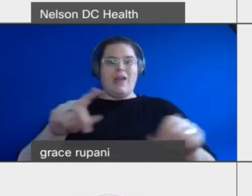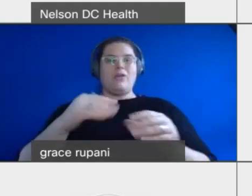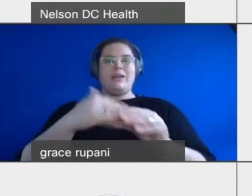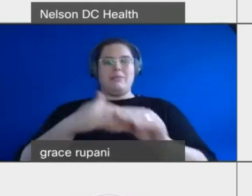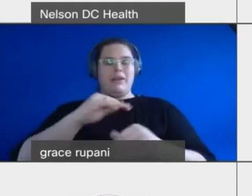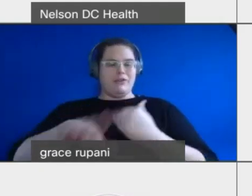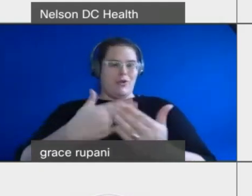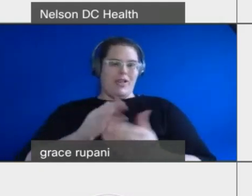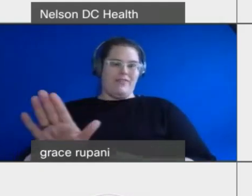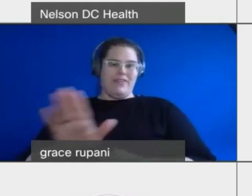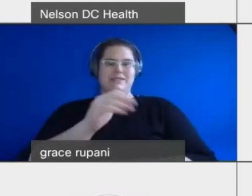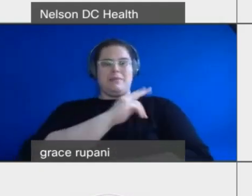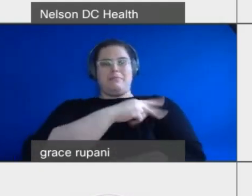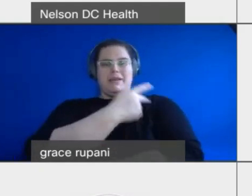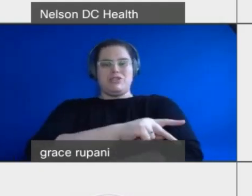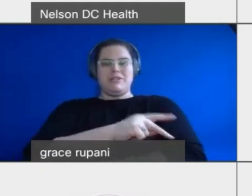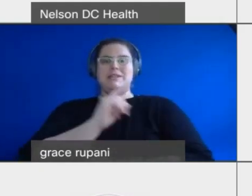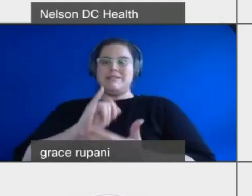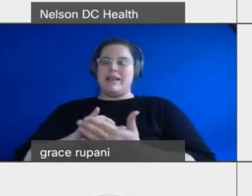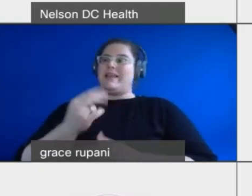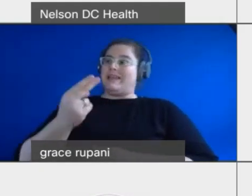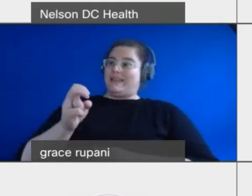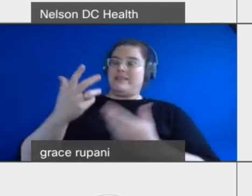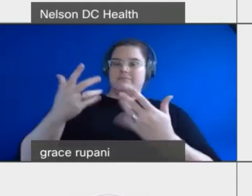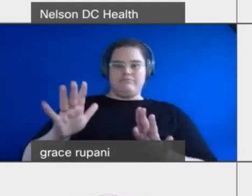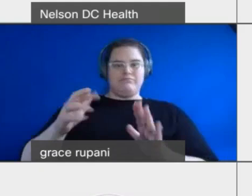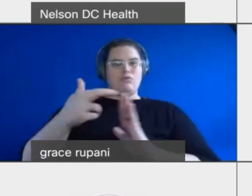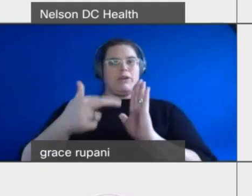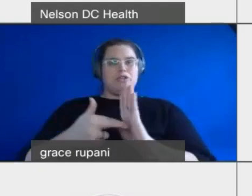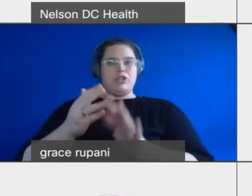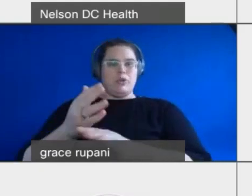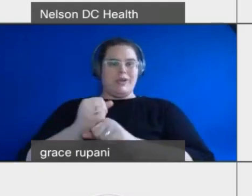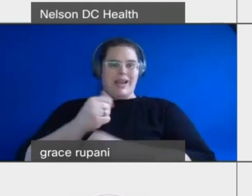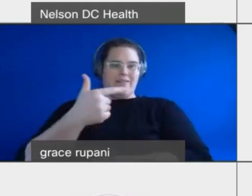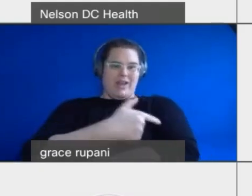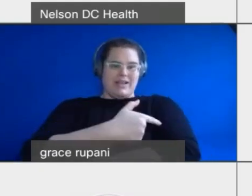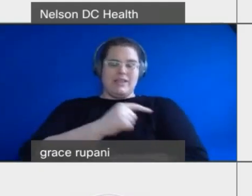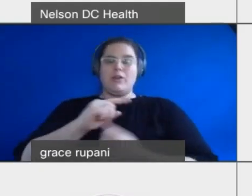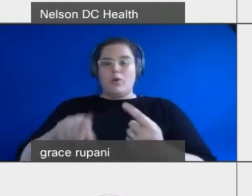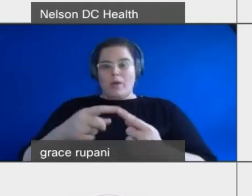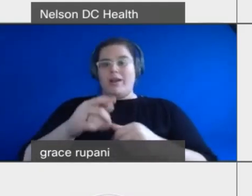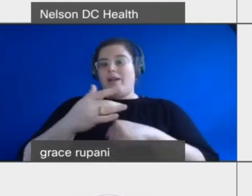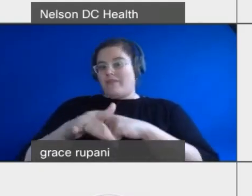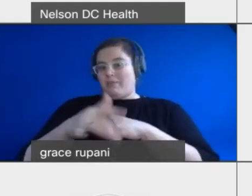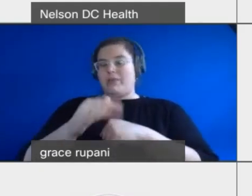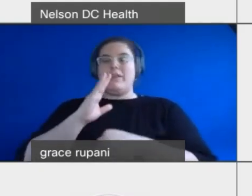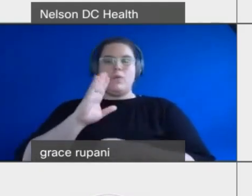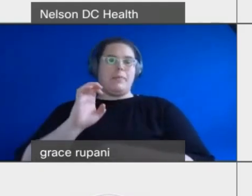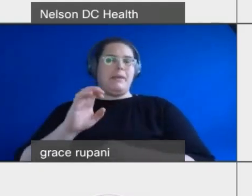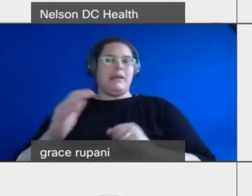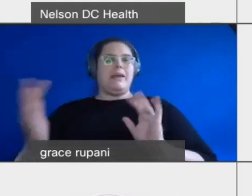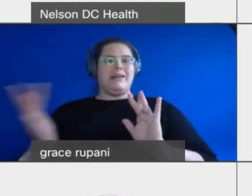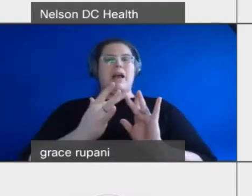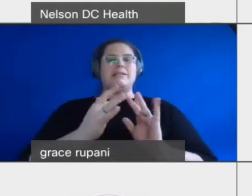practice that he's registered to get the vaccine, and that as it becomes available, he'll be in contact with people and he'll